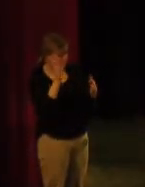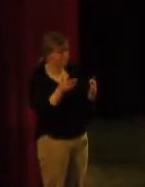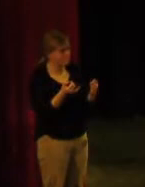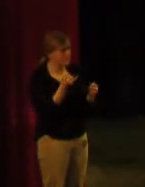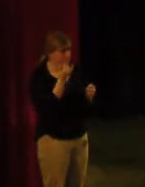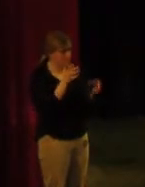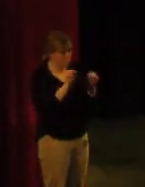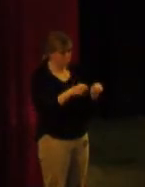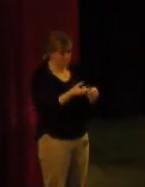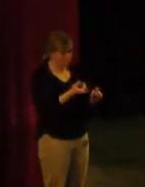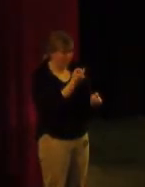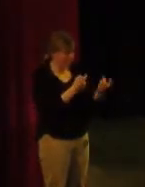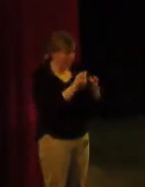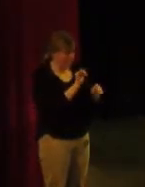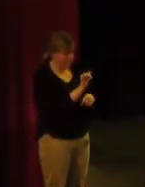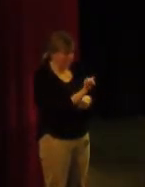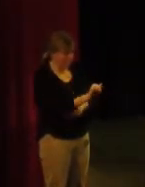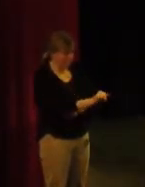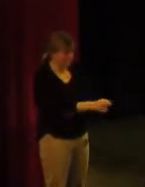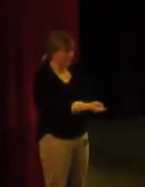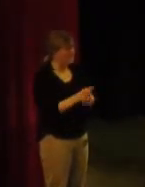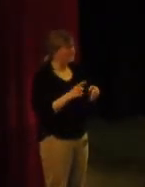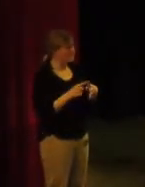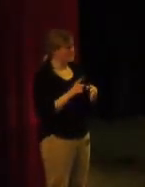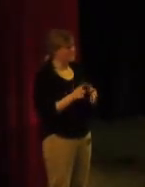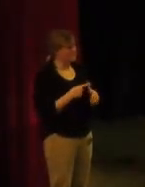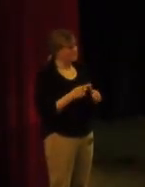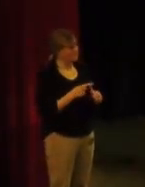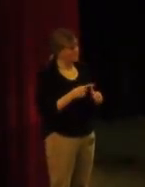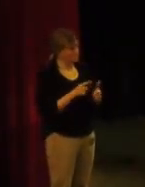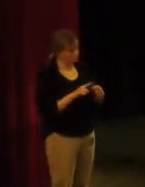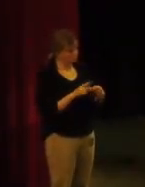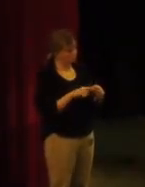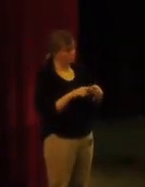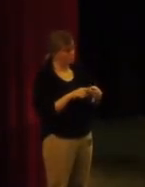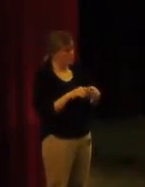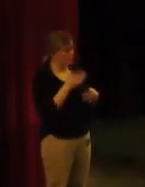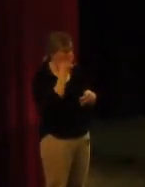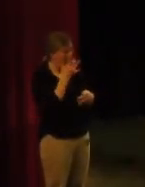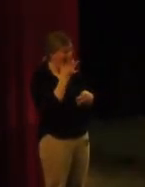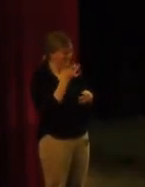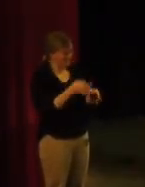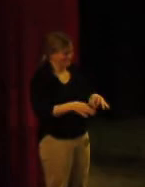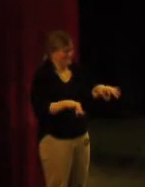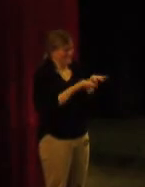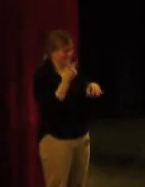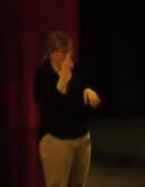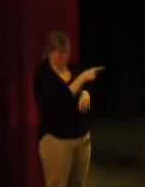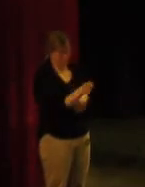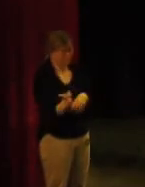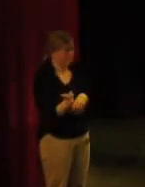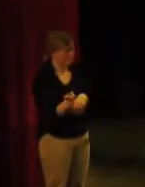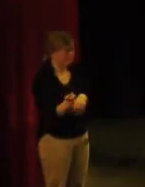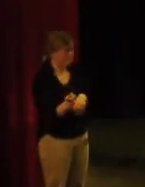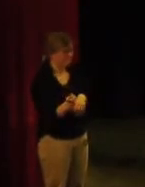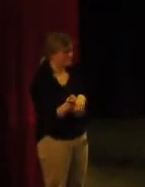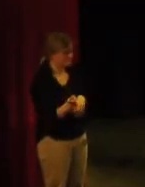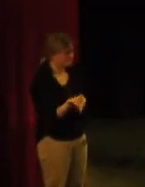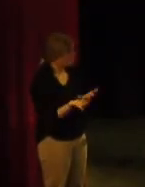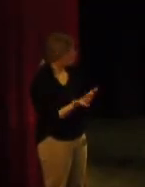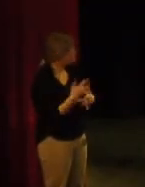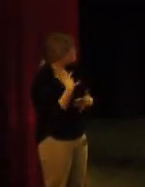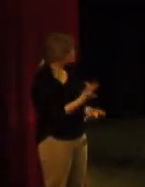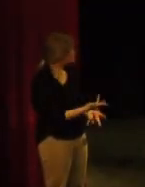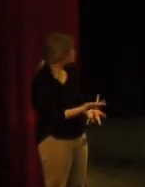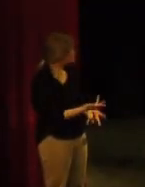you're welcome to ask. So let's start with that first one, okay? Why should this topic matter to you? Well, there's the usual